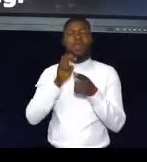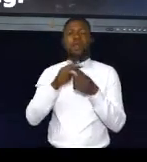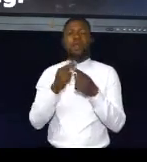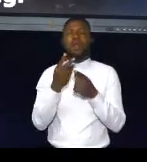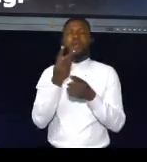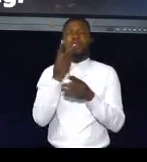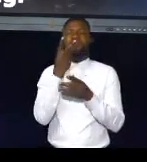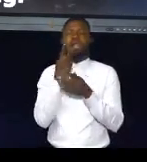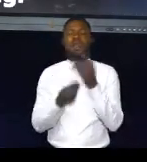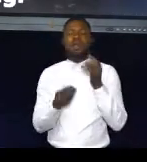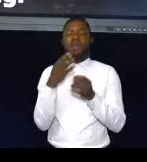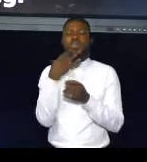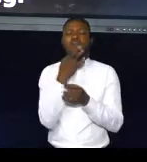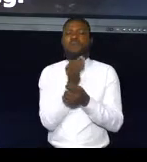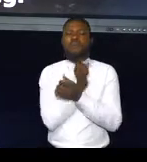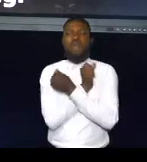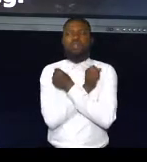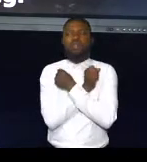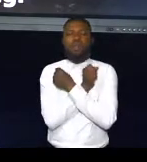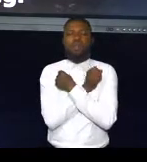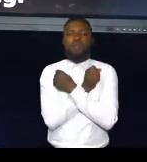misunderstanding or lack of love.